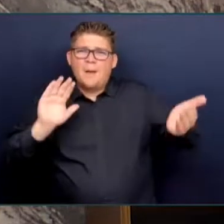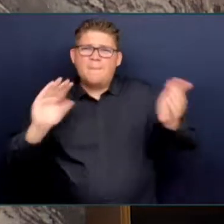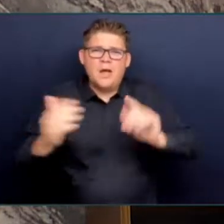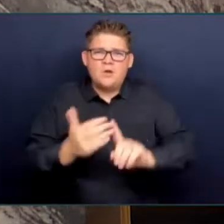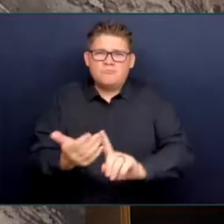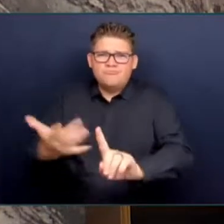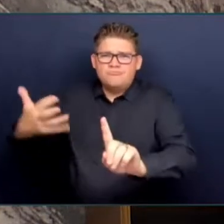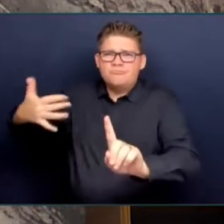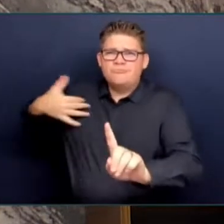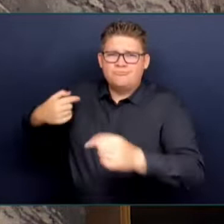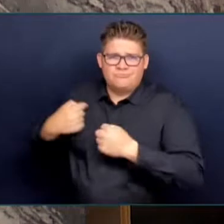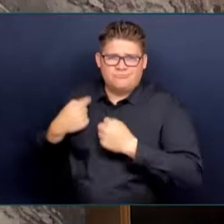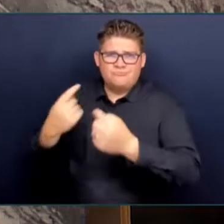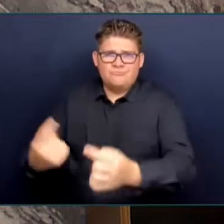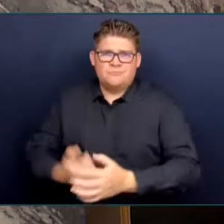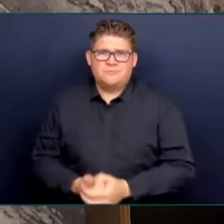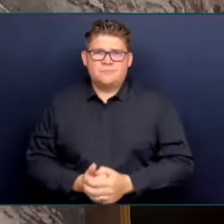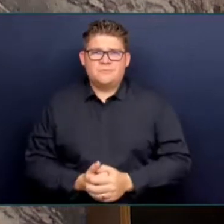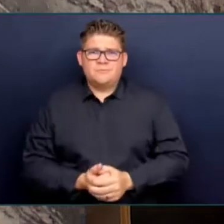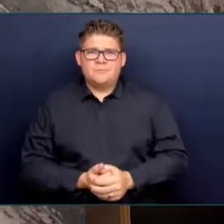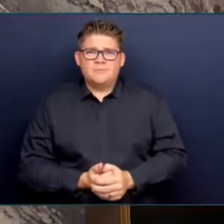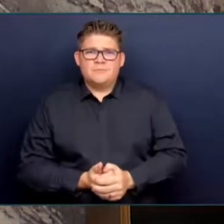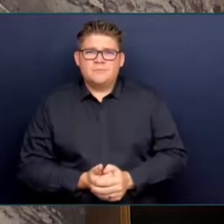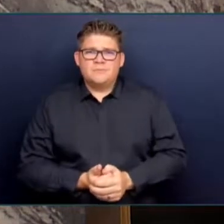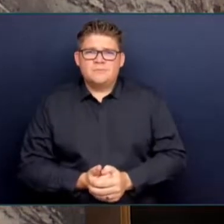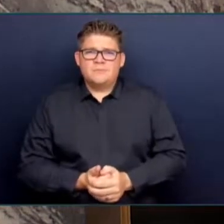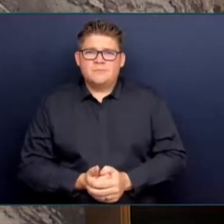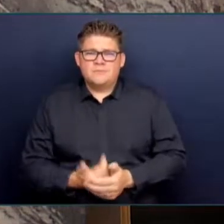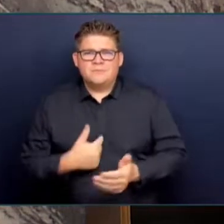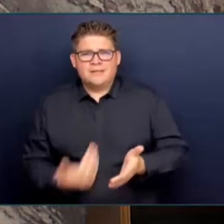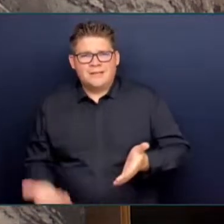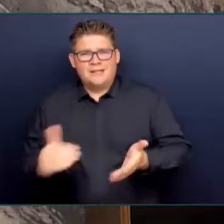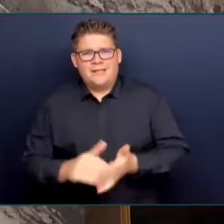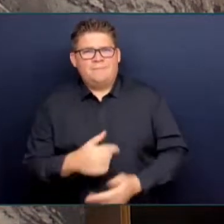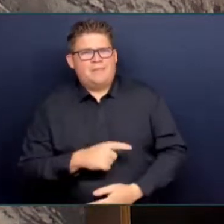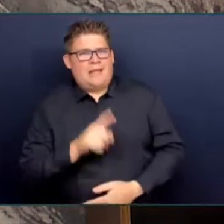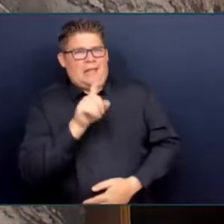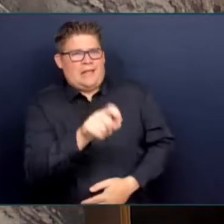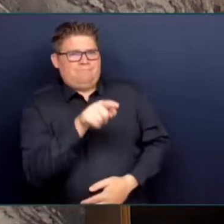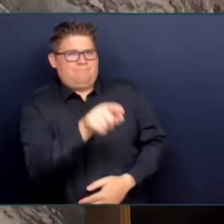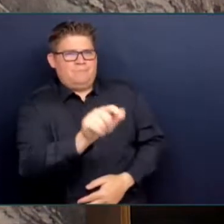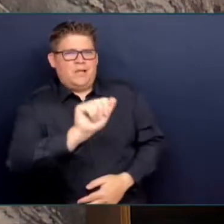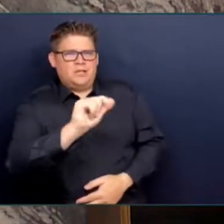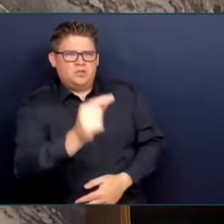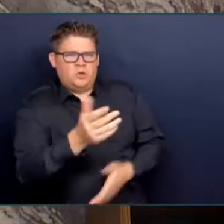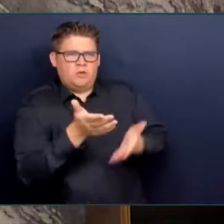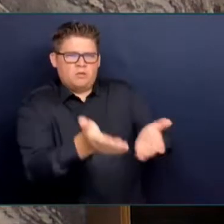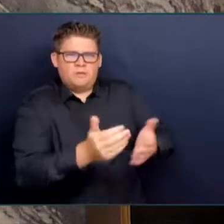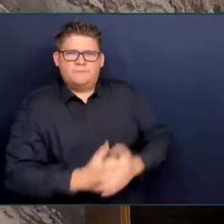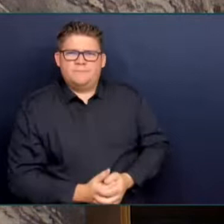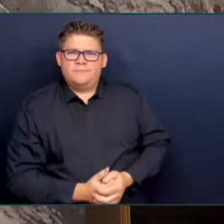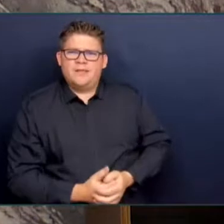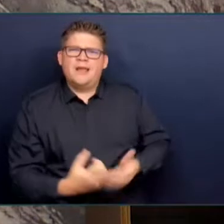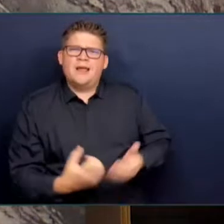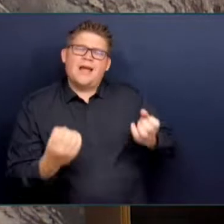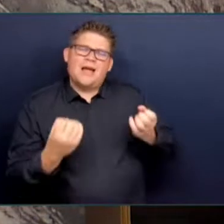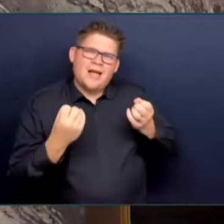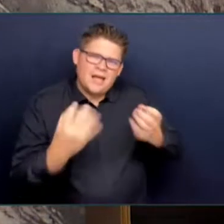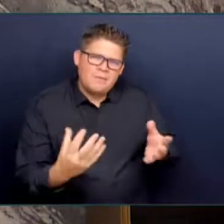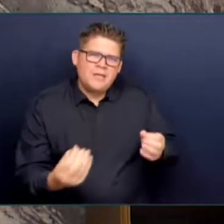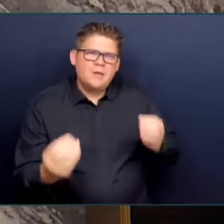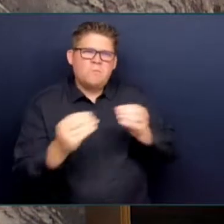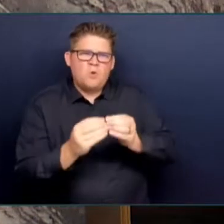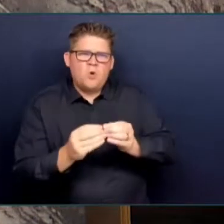So my question to the Attorney General again, how many more British Columbians need to be randomly